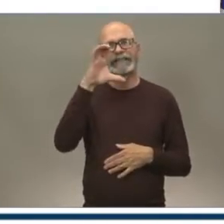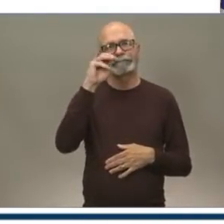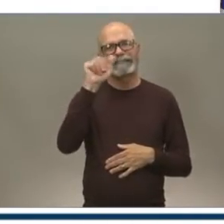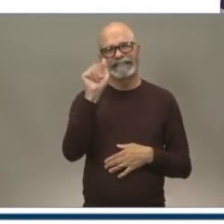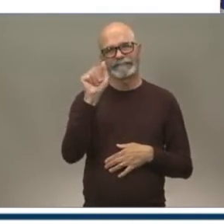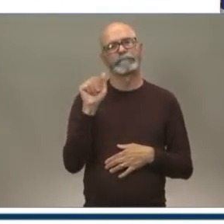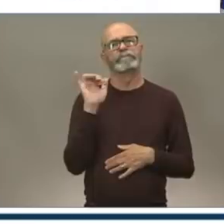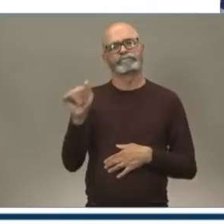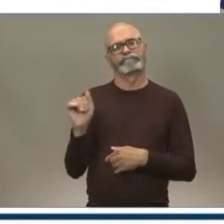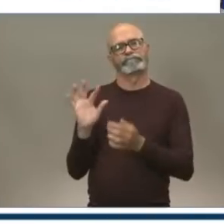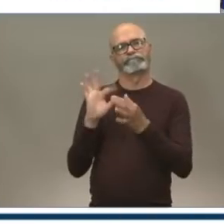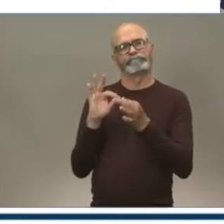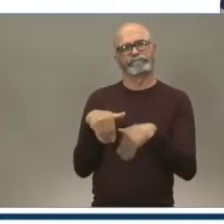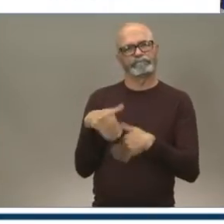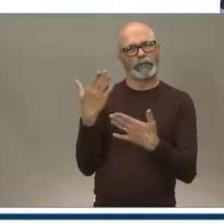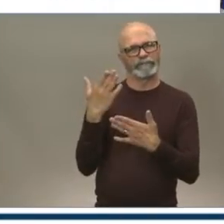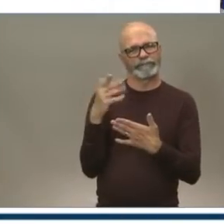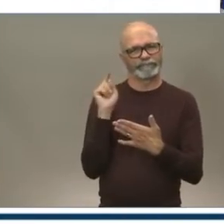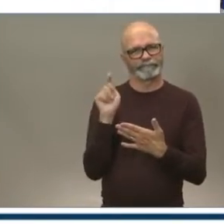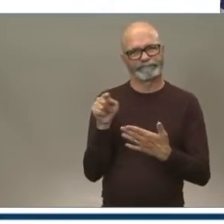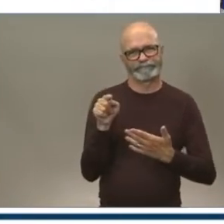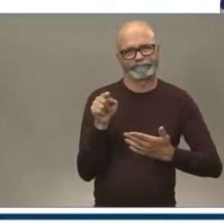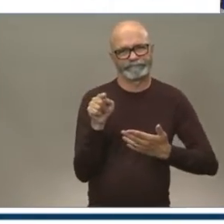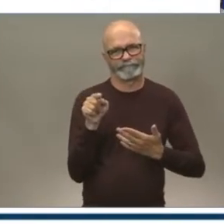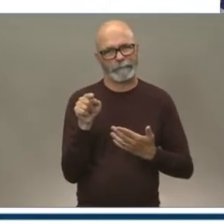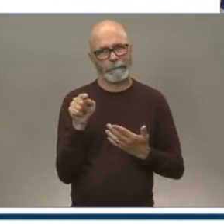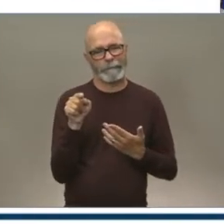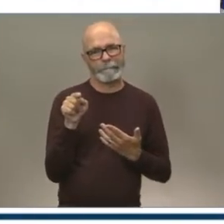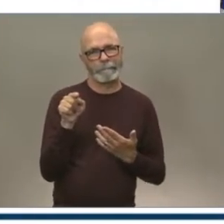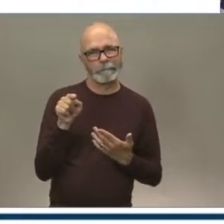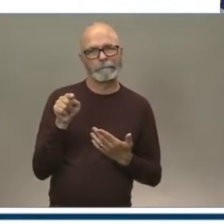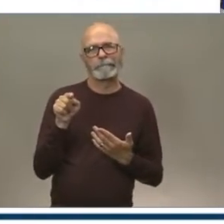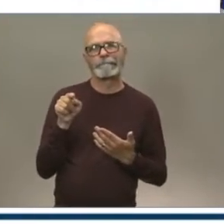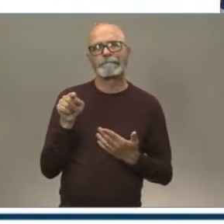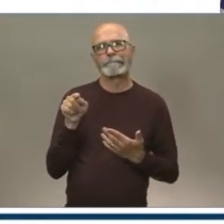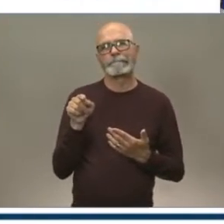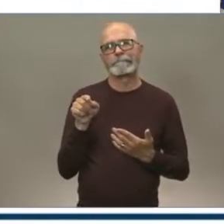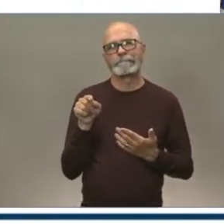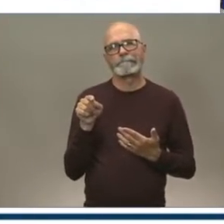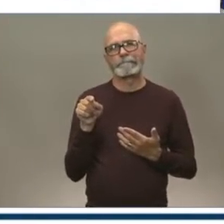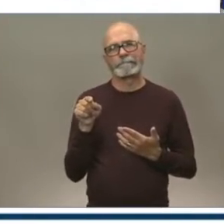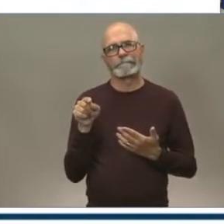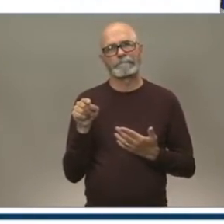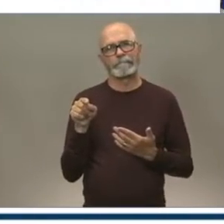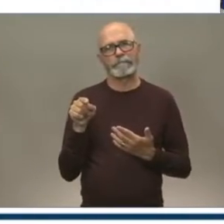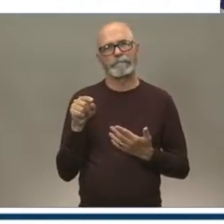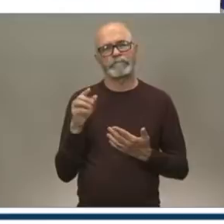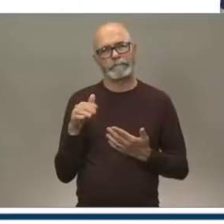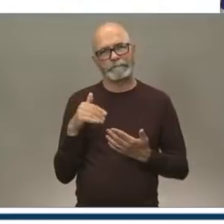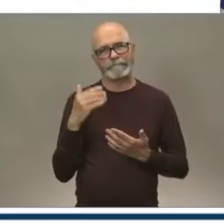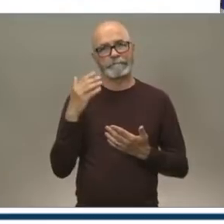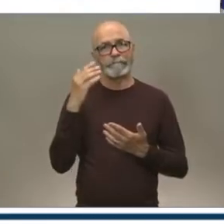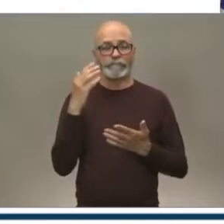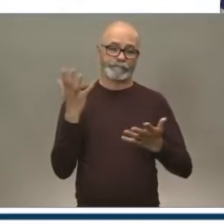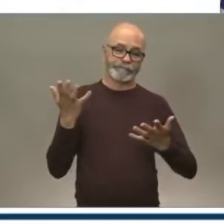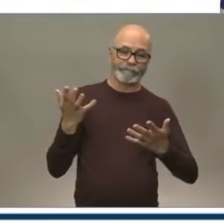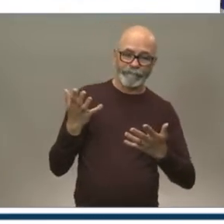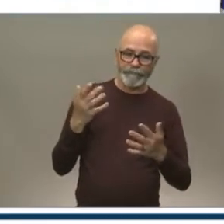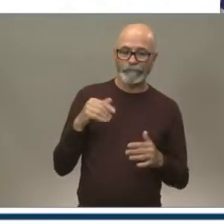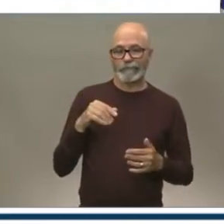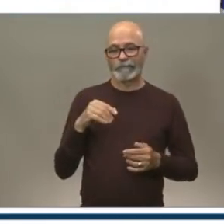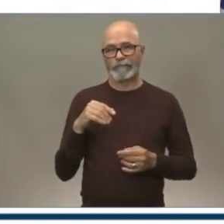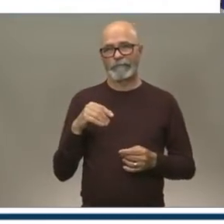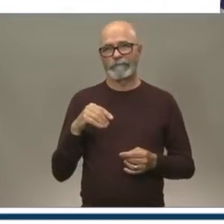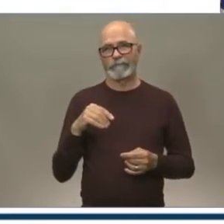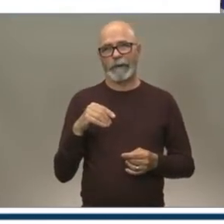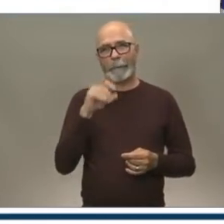answered already, but there's just this. We've said that we don't really have the capacity to